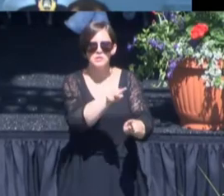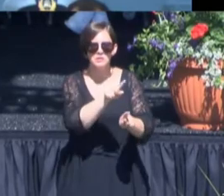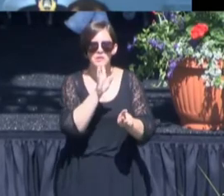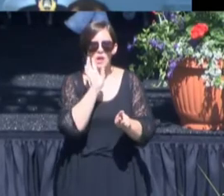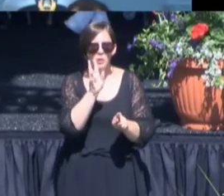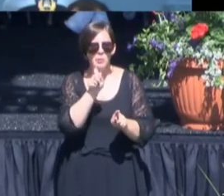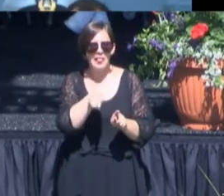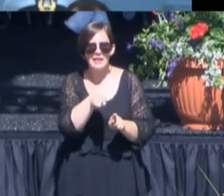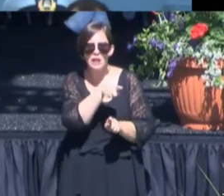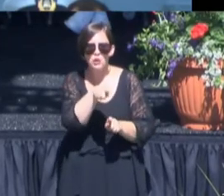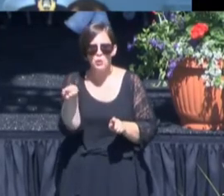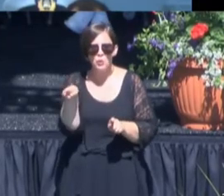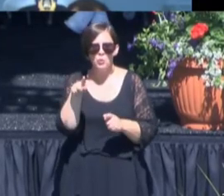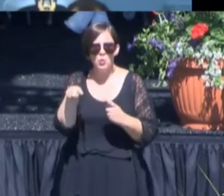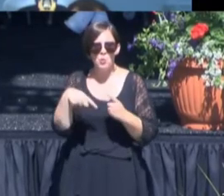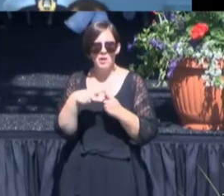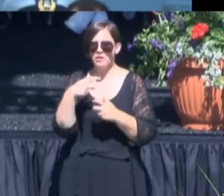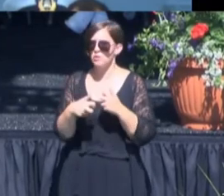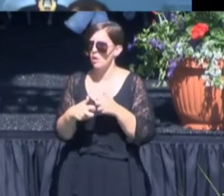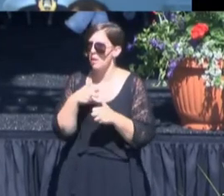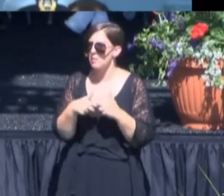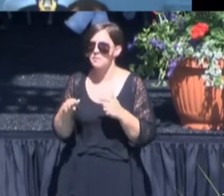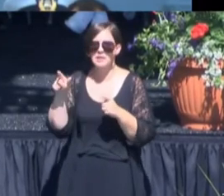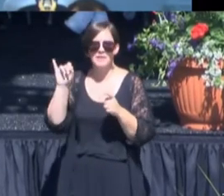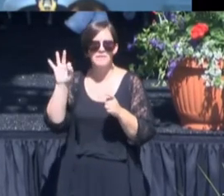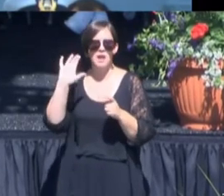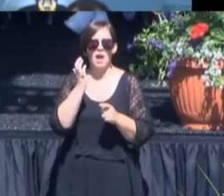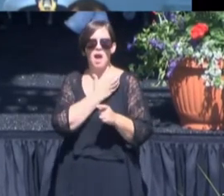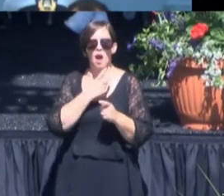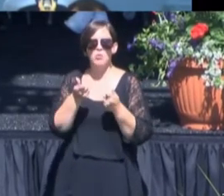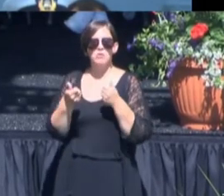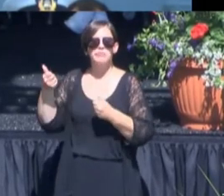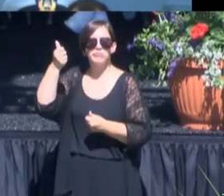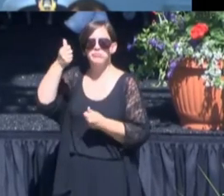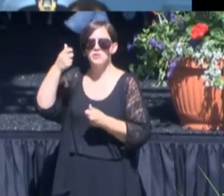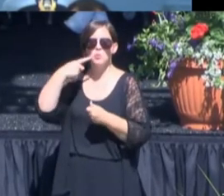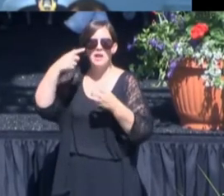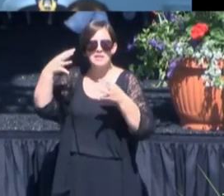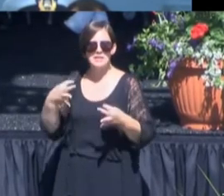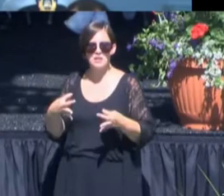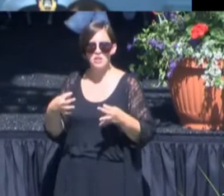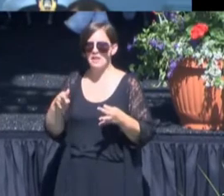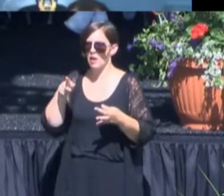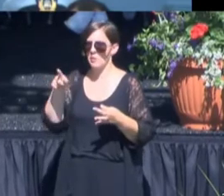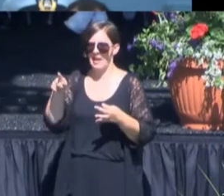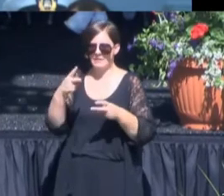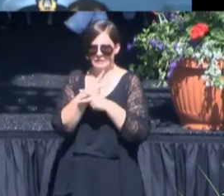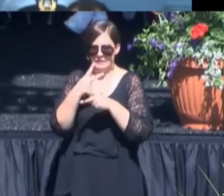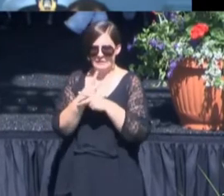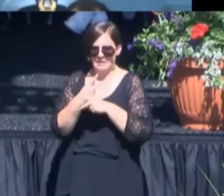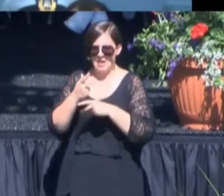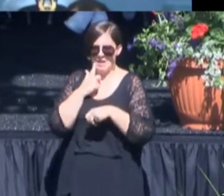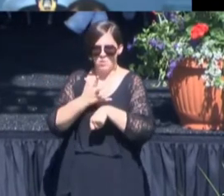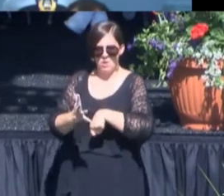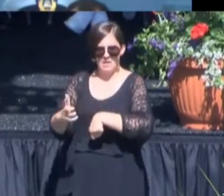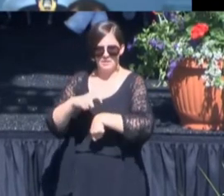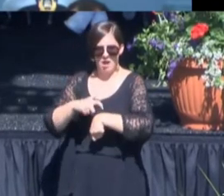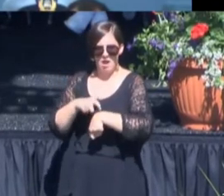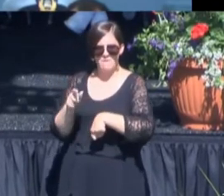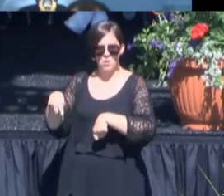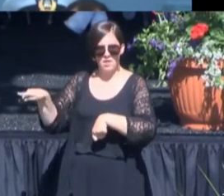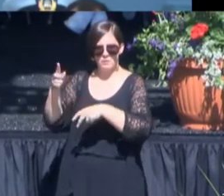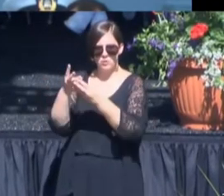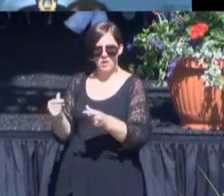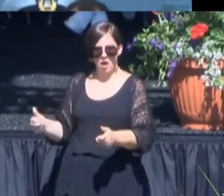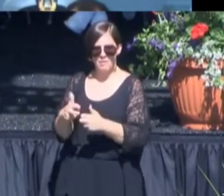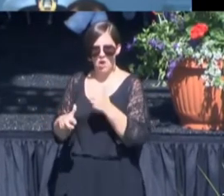clouds gather elsewhere, as our diplomats are in a position where we have to buy time for them to solve problems. And you can't buy